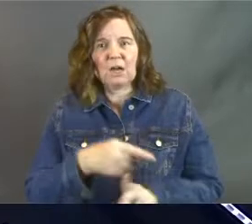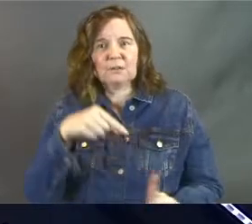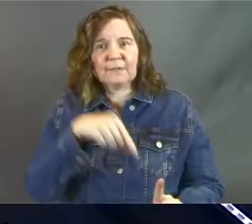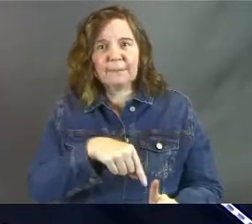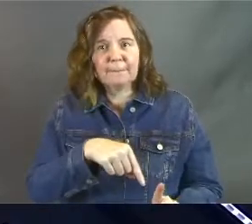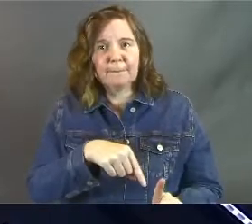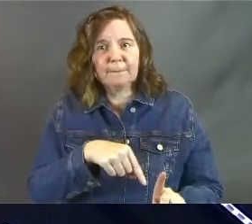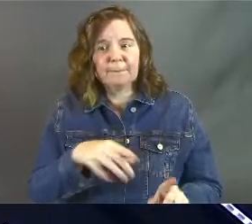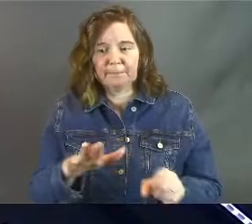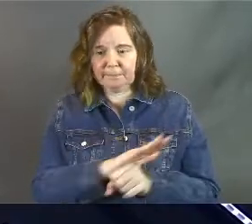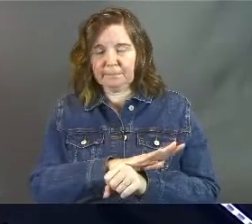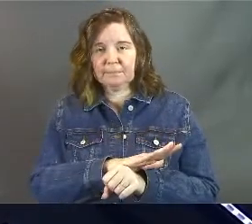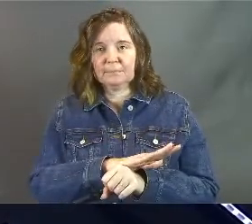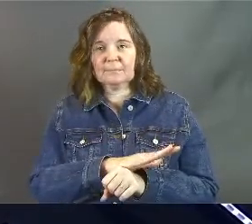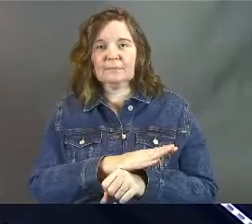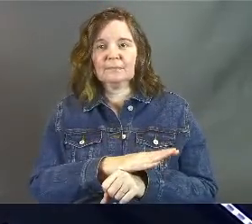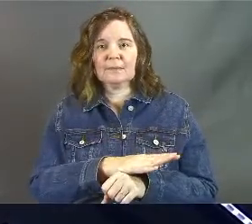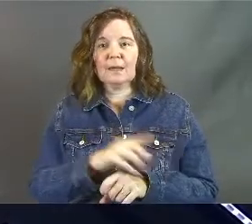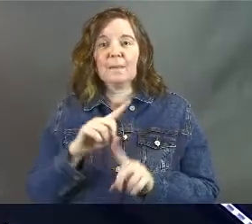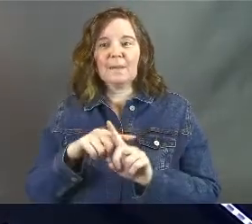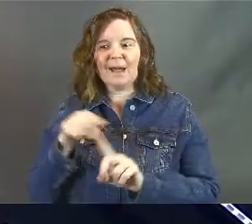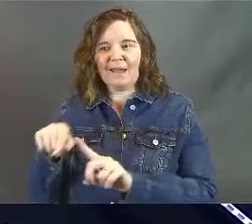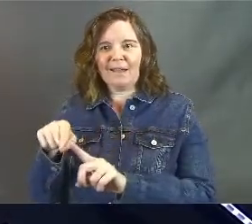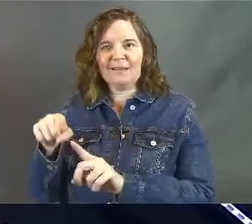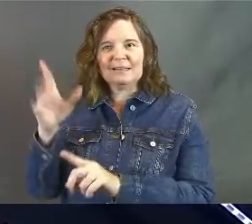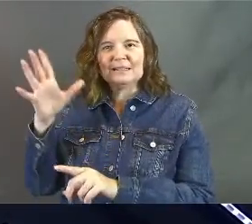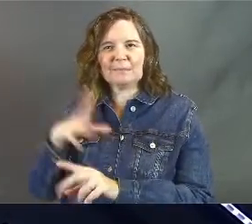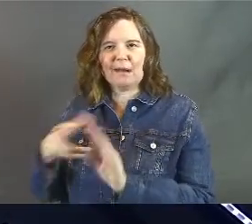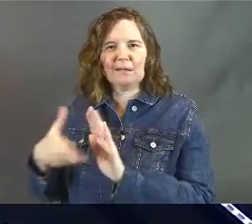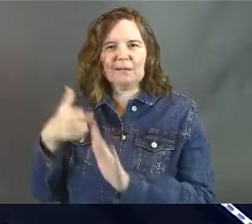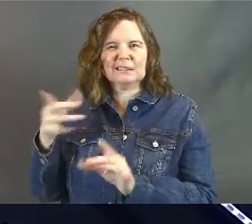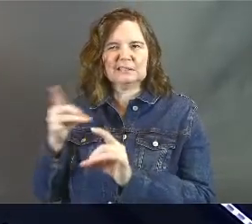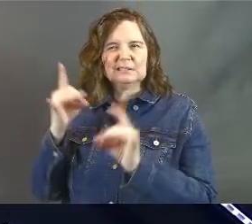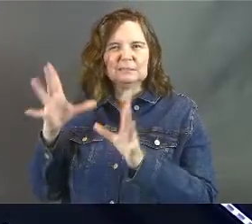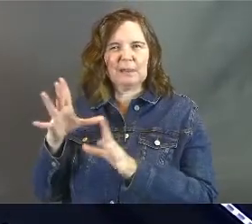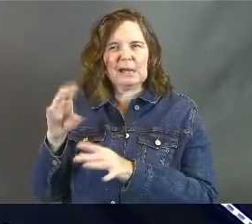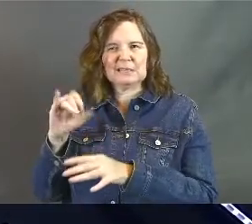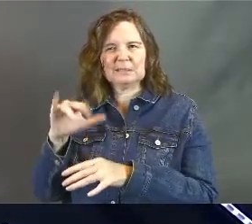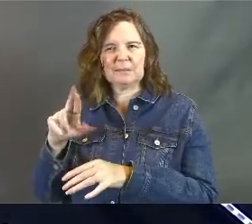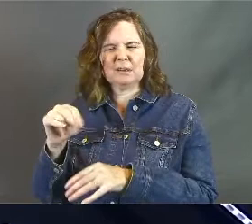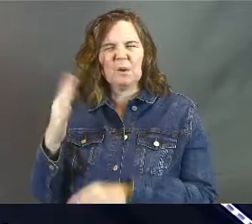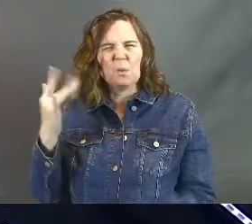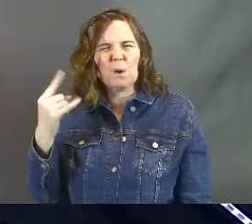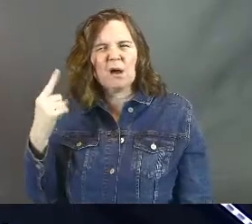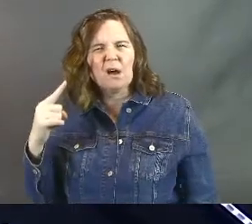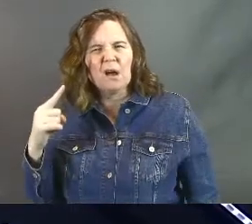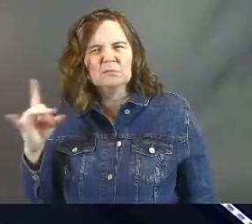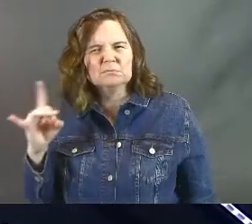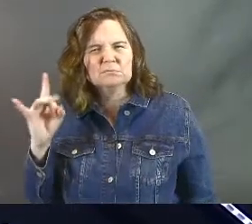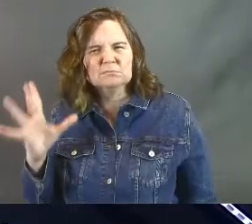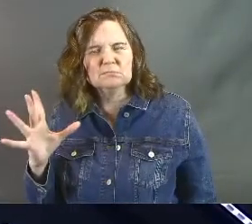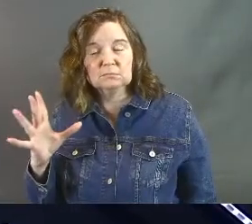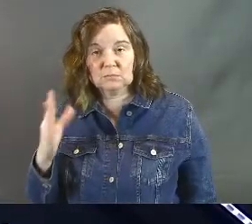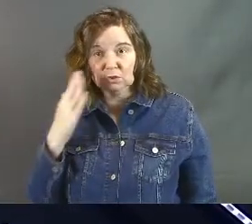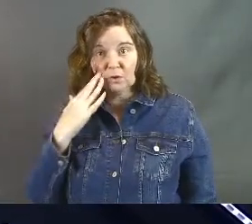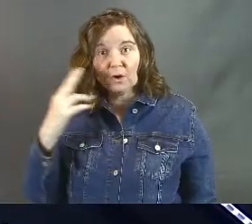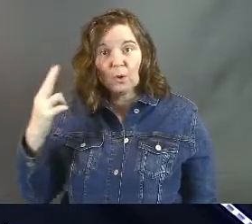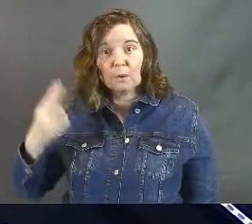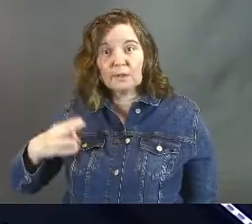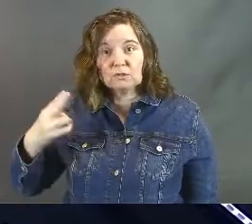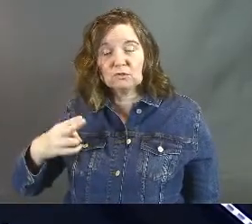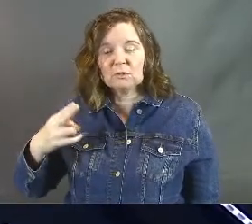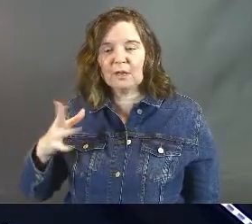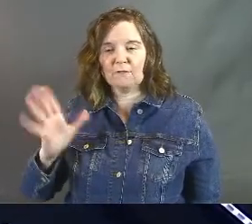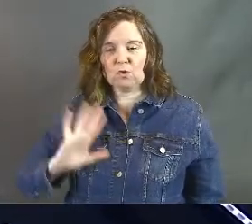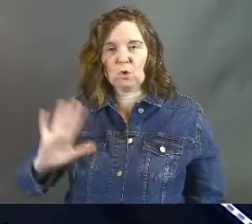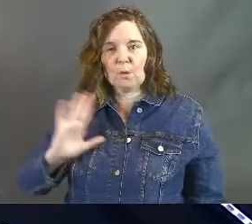of him. And he's a despised Samaritan. Why are they despised? They're despised if you know the history.